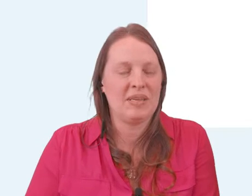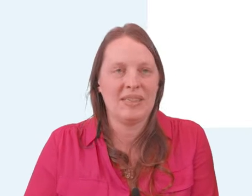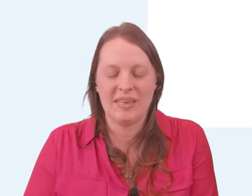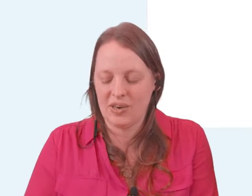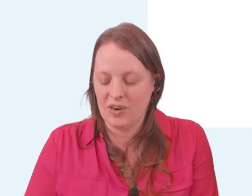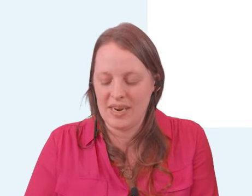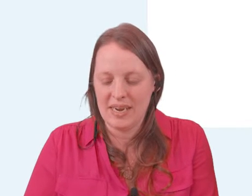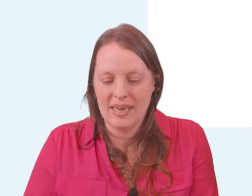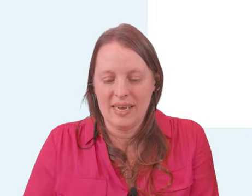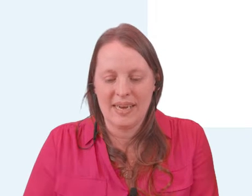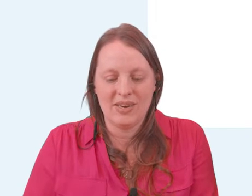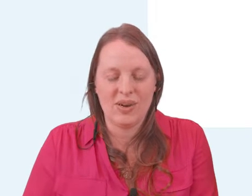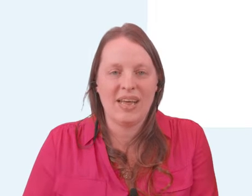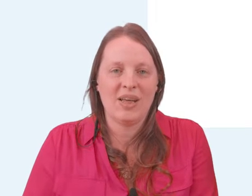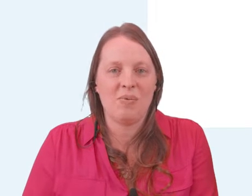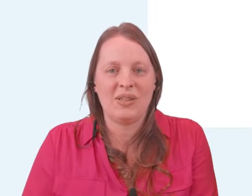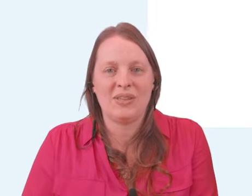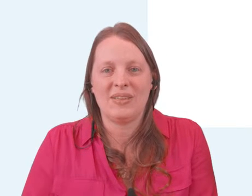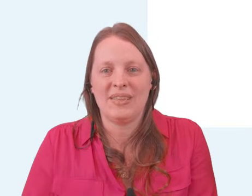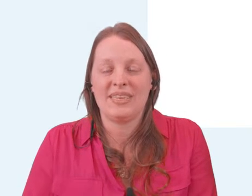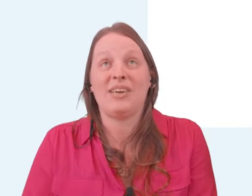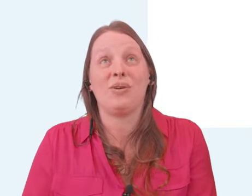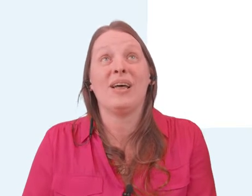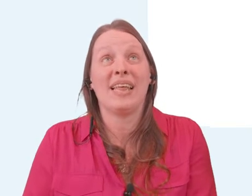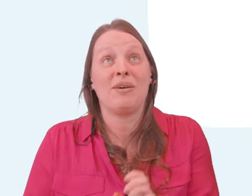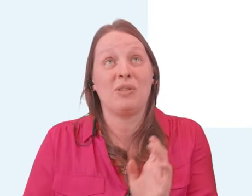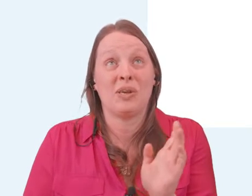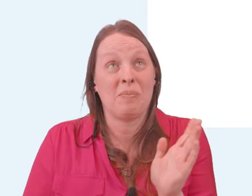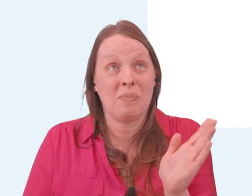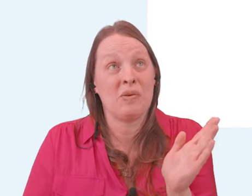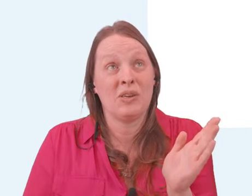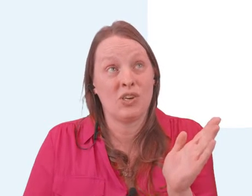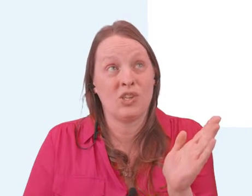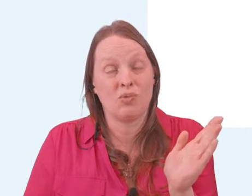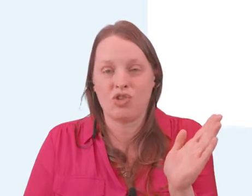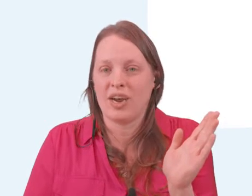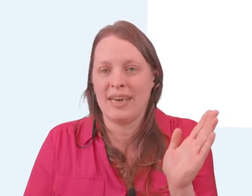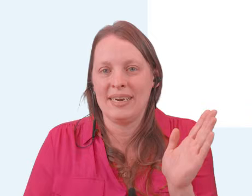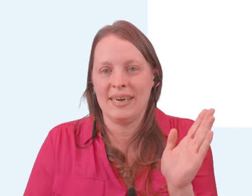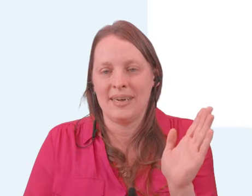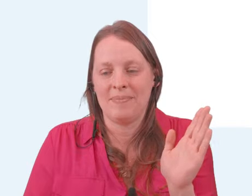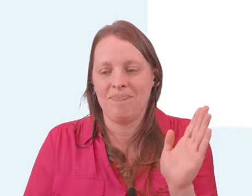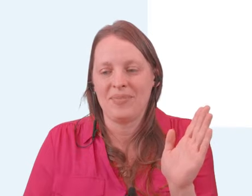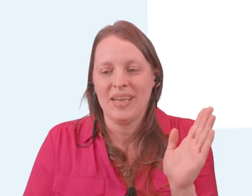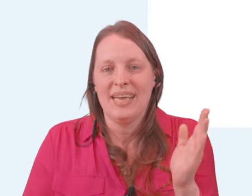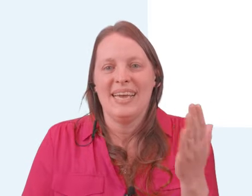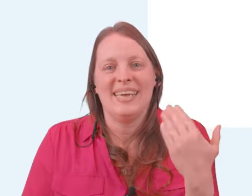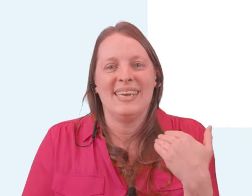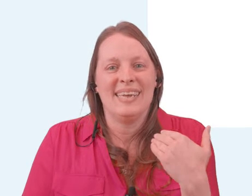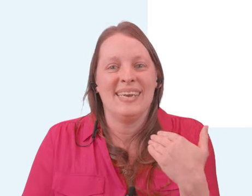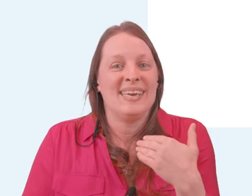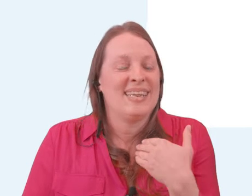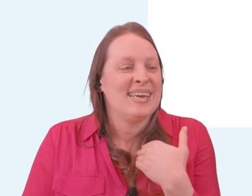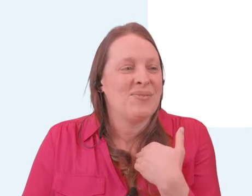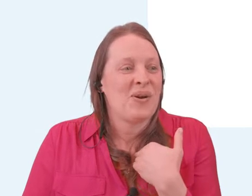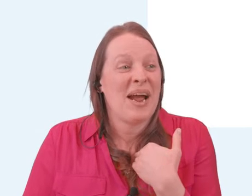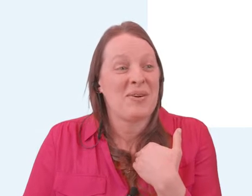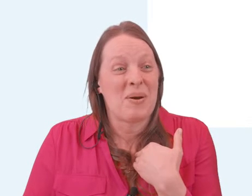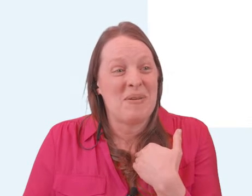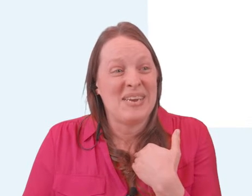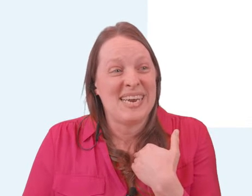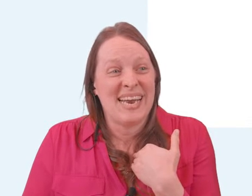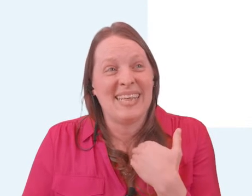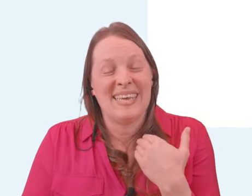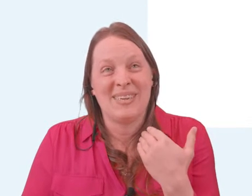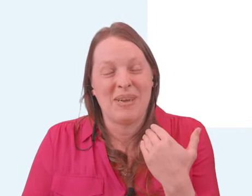I completely agree. I do not like what some clinicians will try. In where I